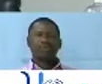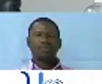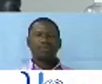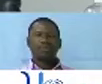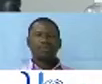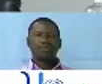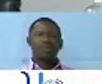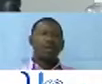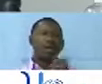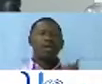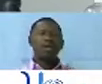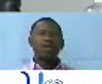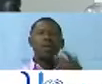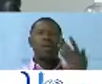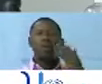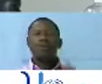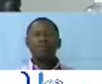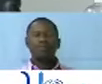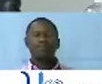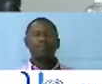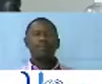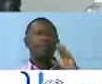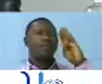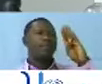And when the bar met,